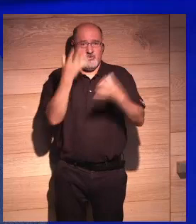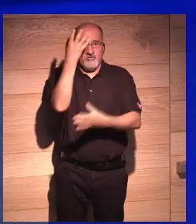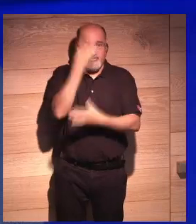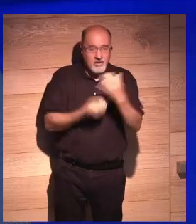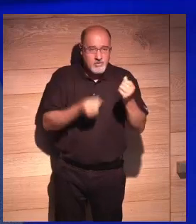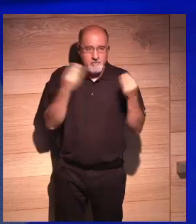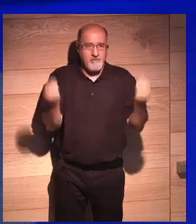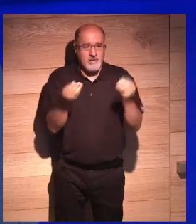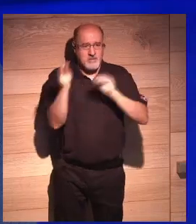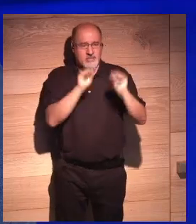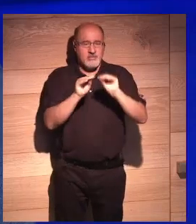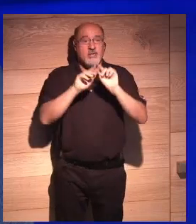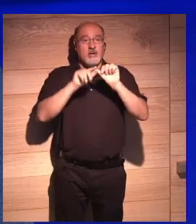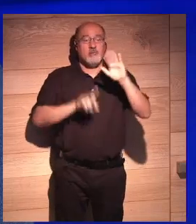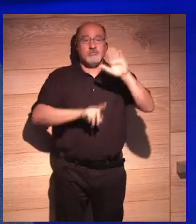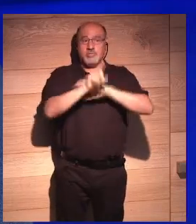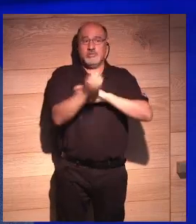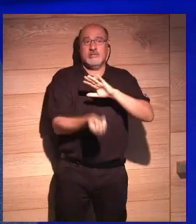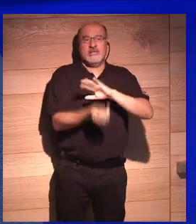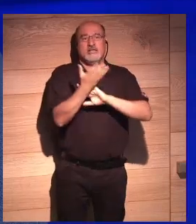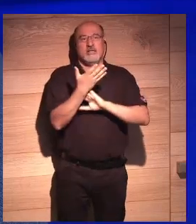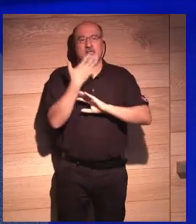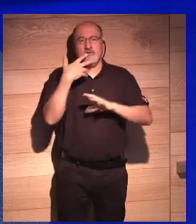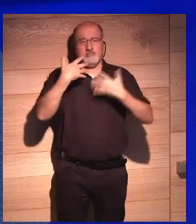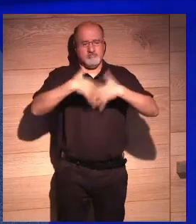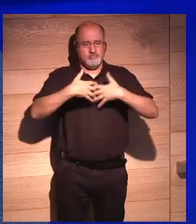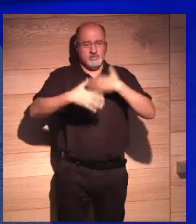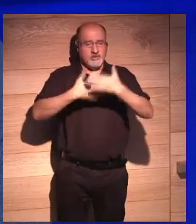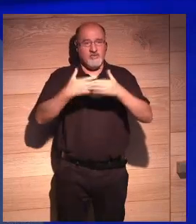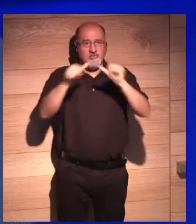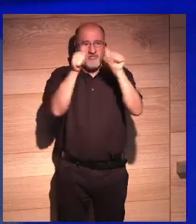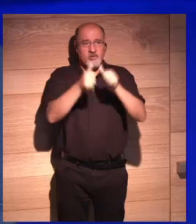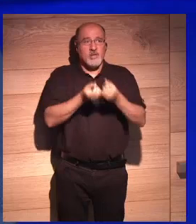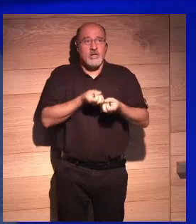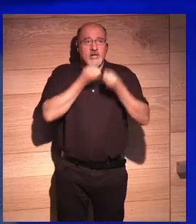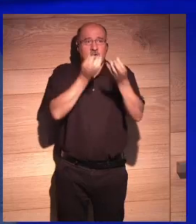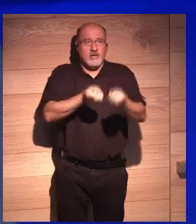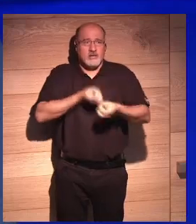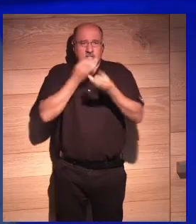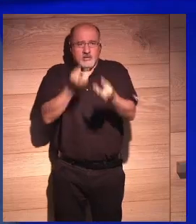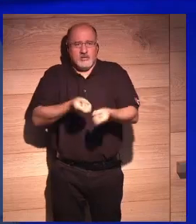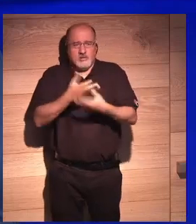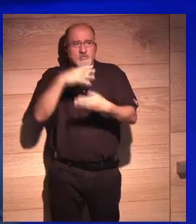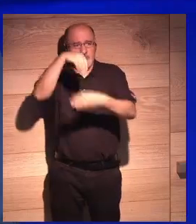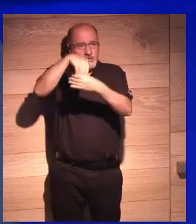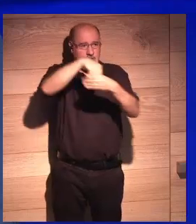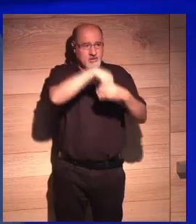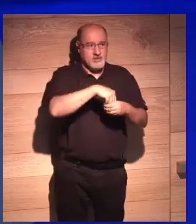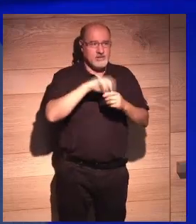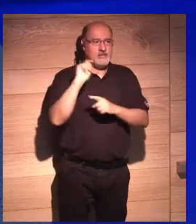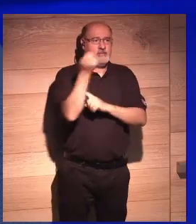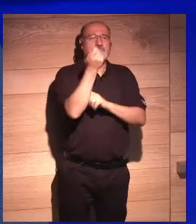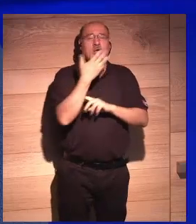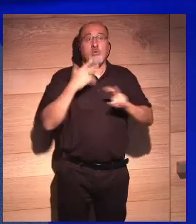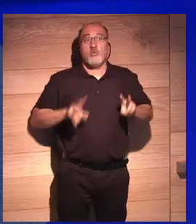we tried and we made mistakes and we saw how we were creating a narrative piece. And I